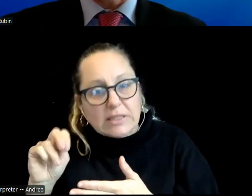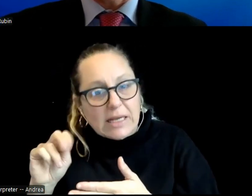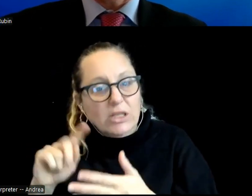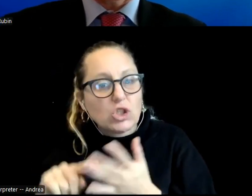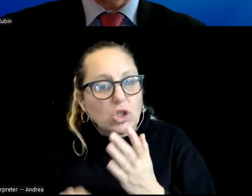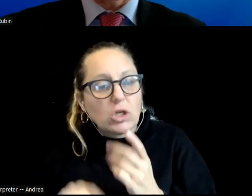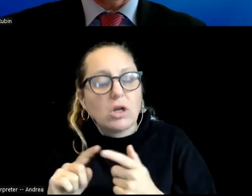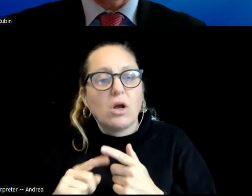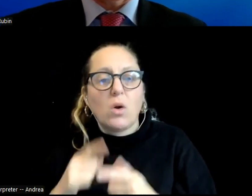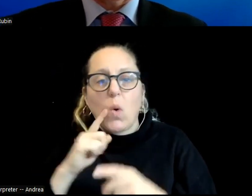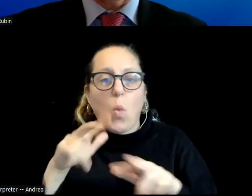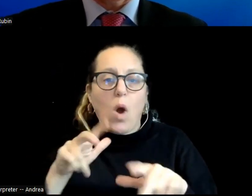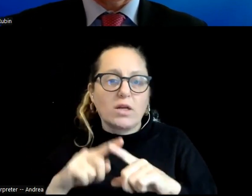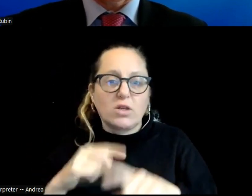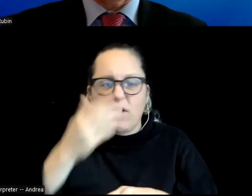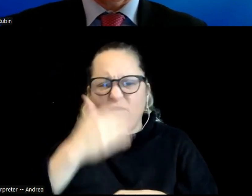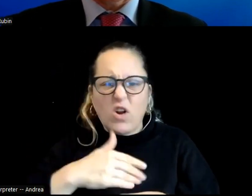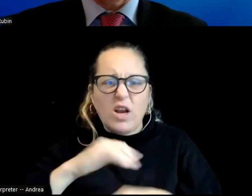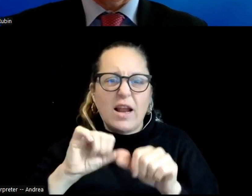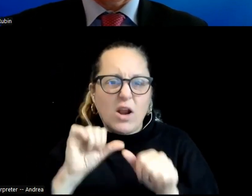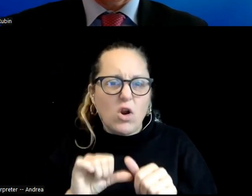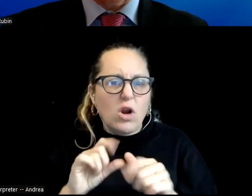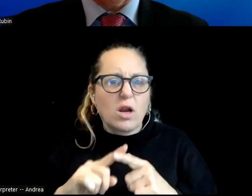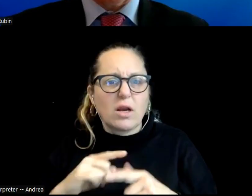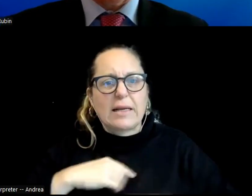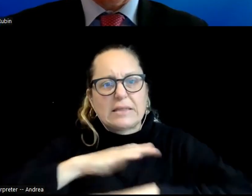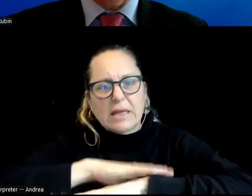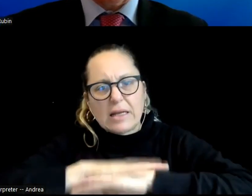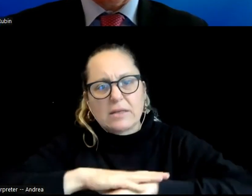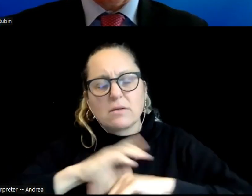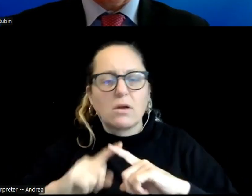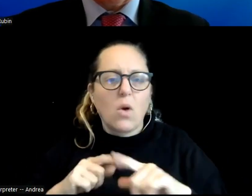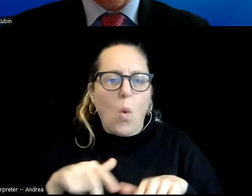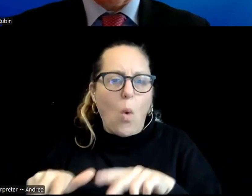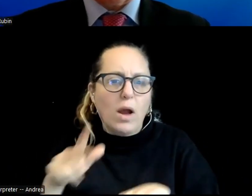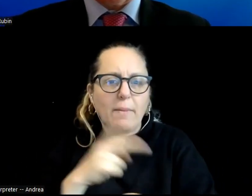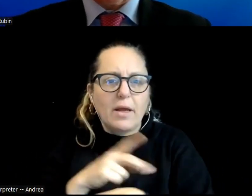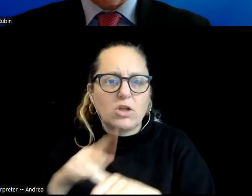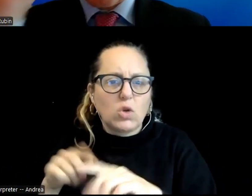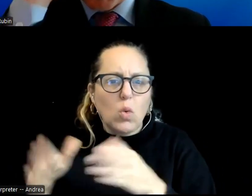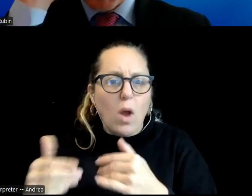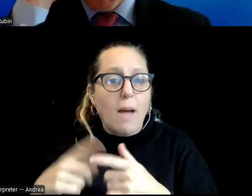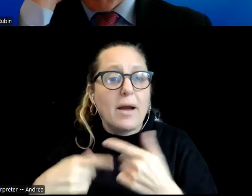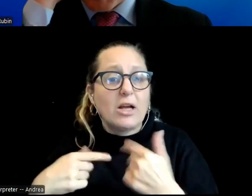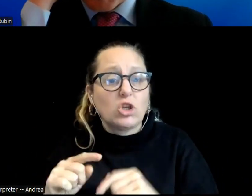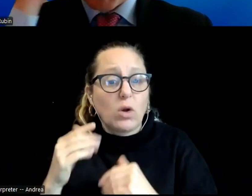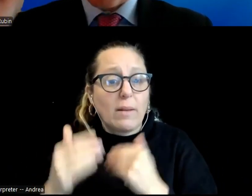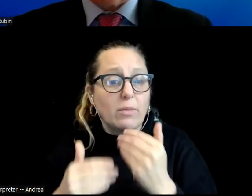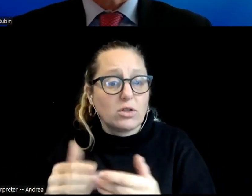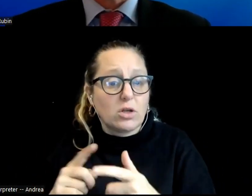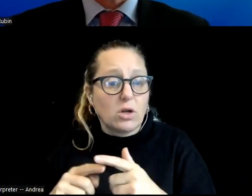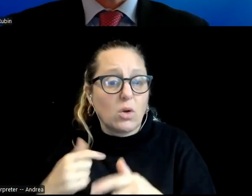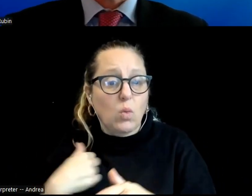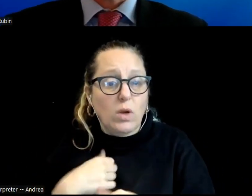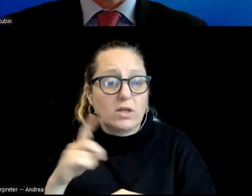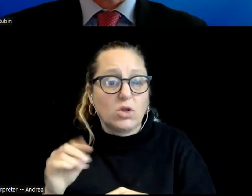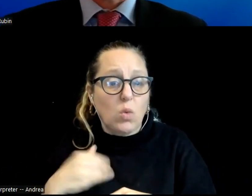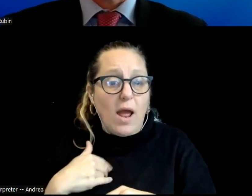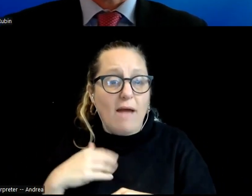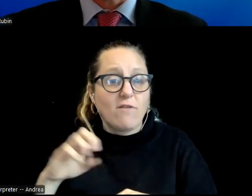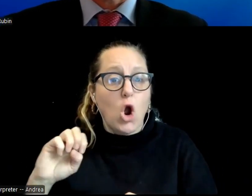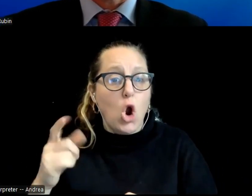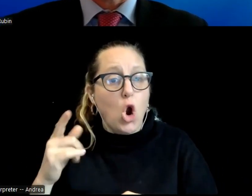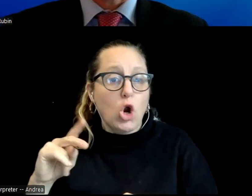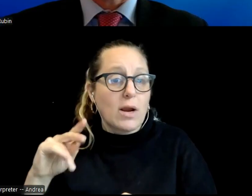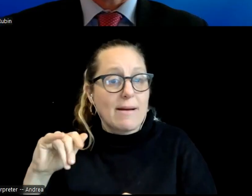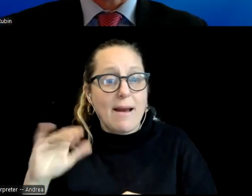the reception area, walking our patients back to the room. But during the procedures itself, we do have ergonomically